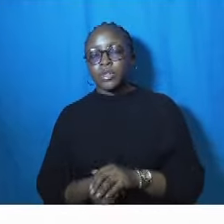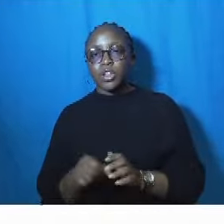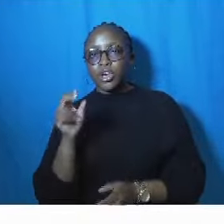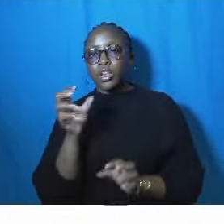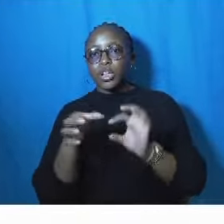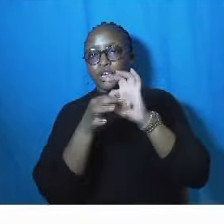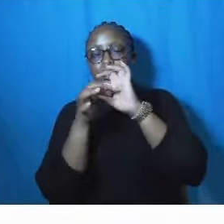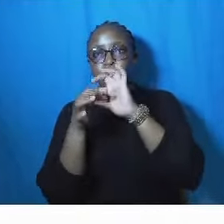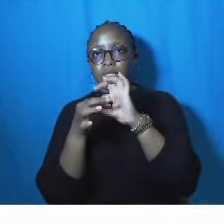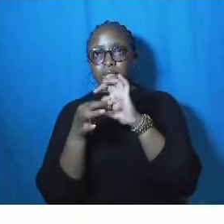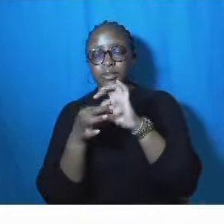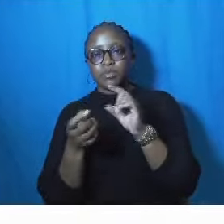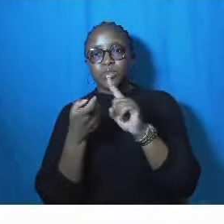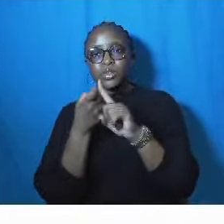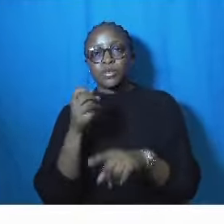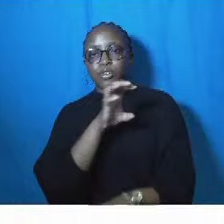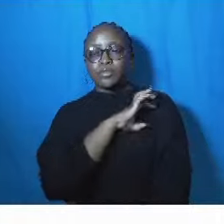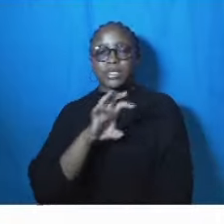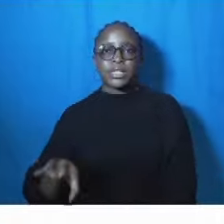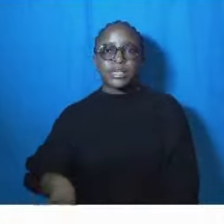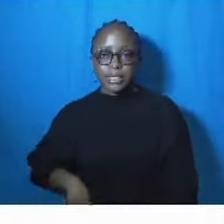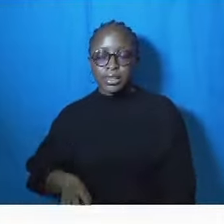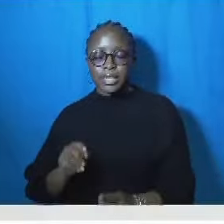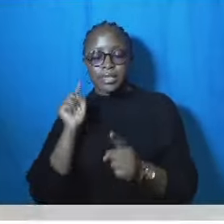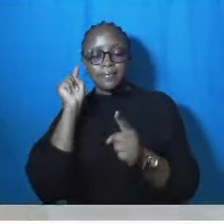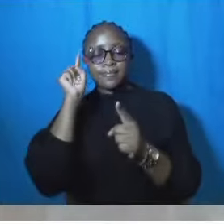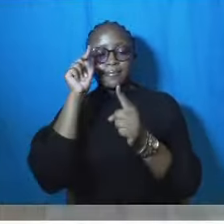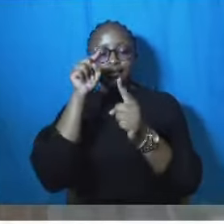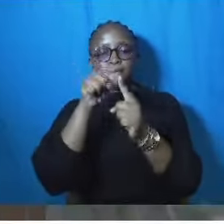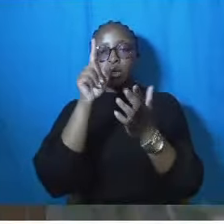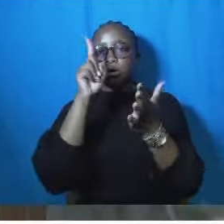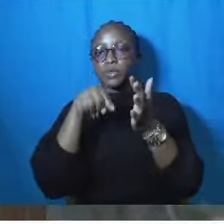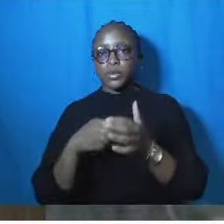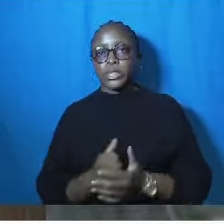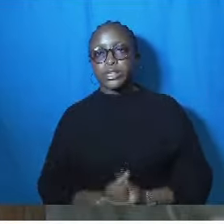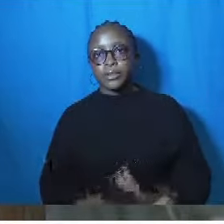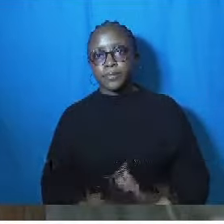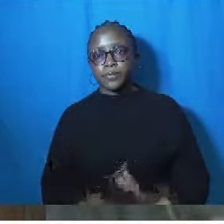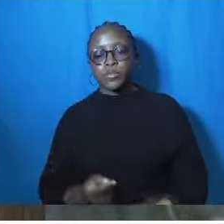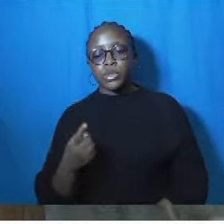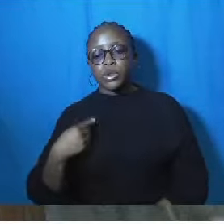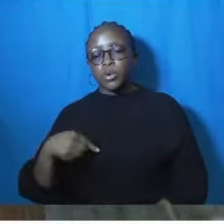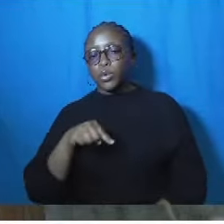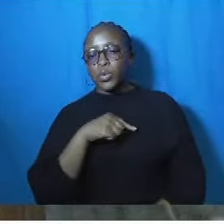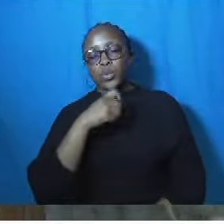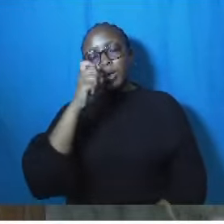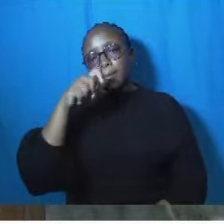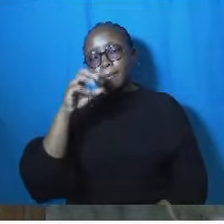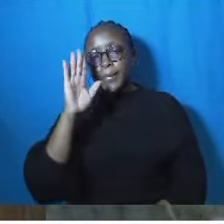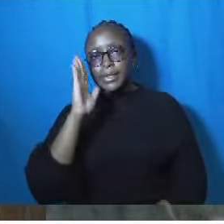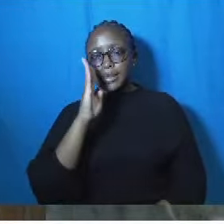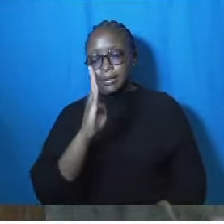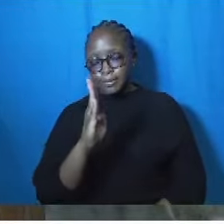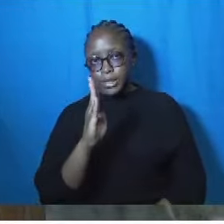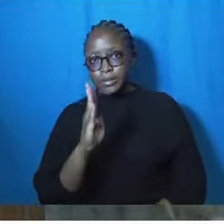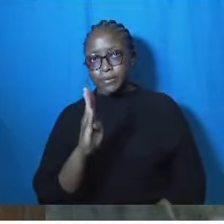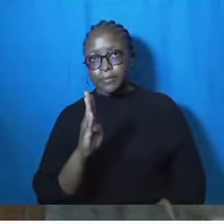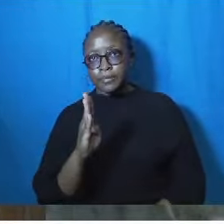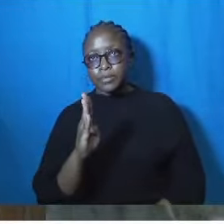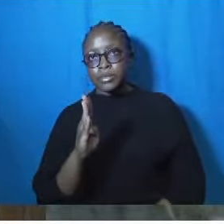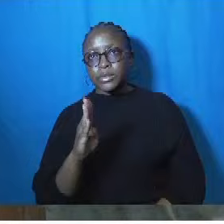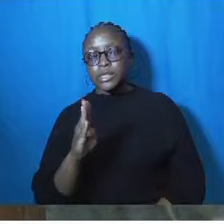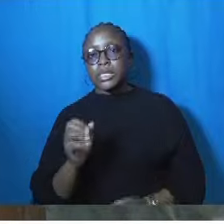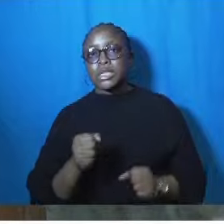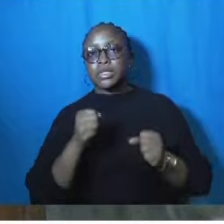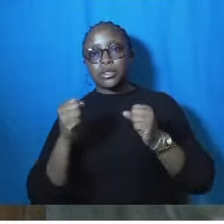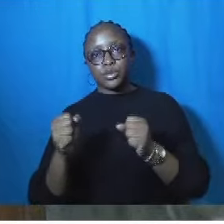Especially from Christians. We need to be the bar that sets the standard for the world to watch and learn and